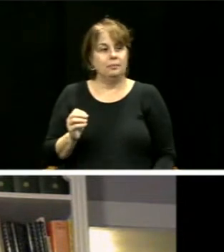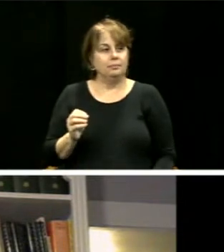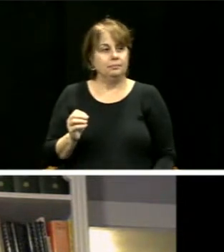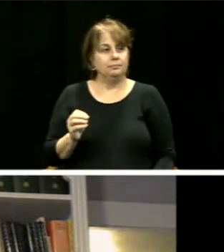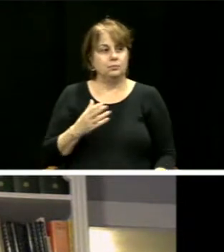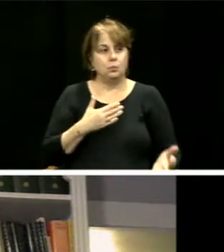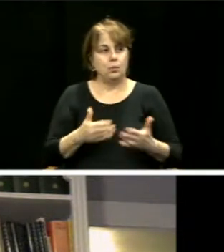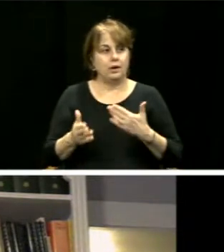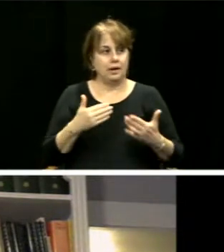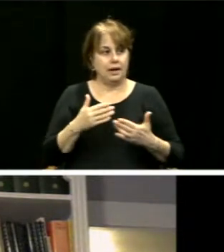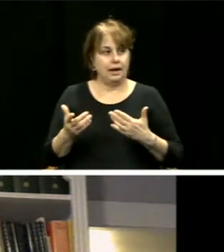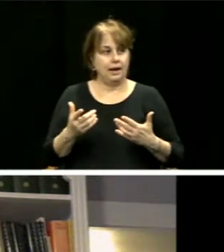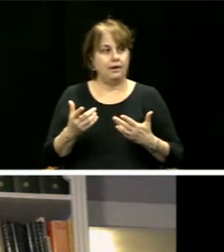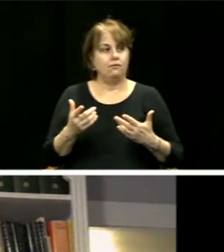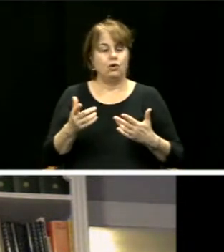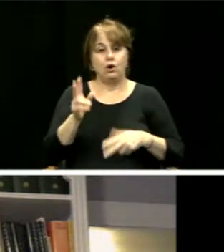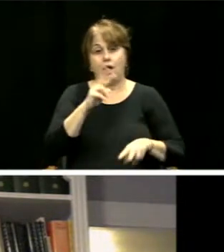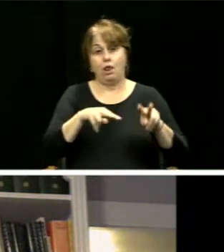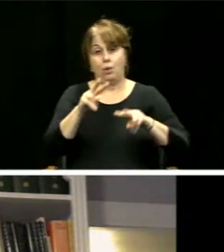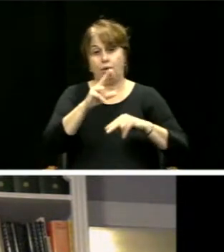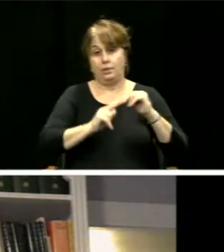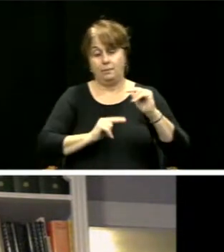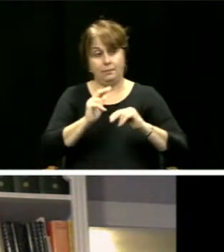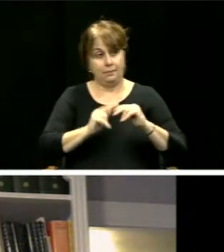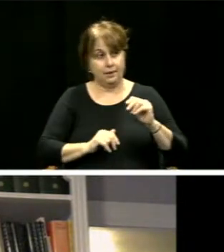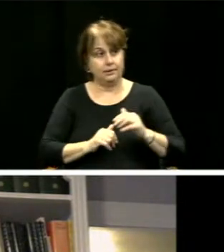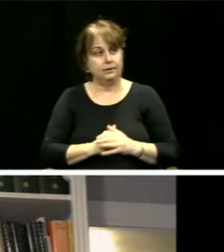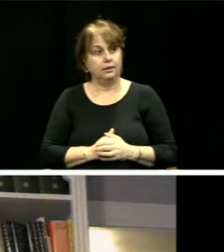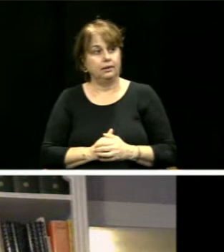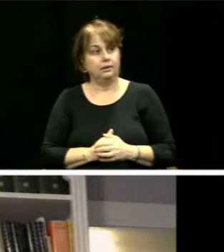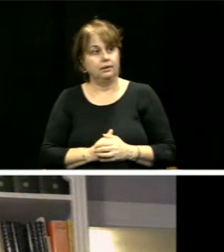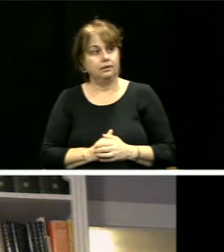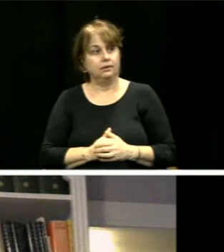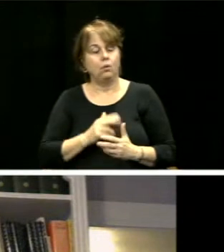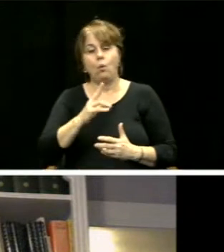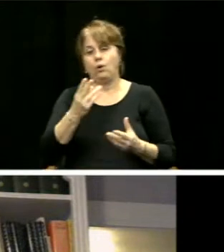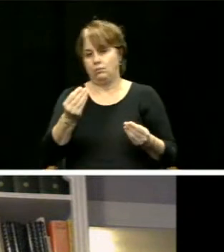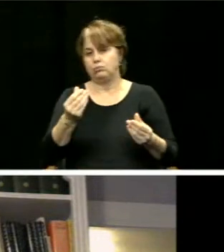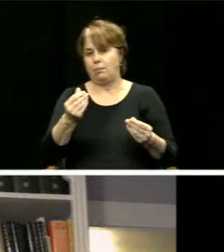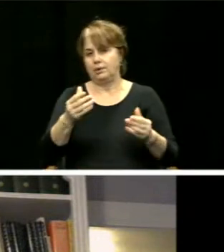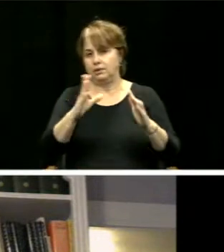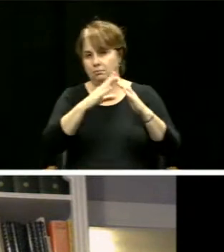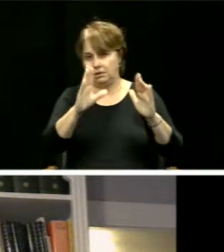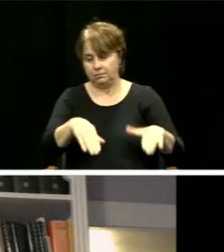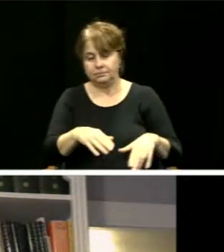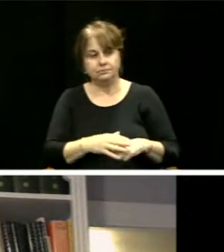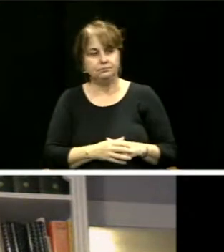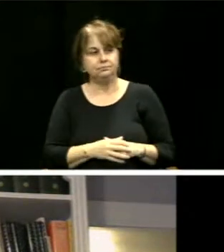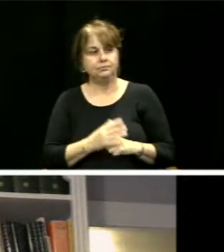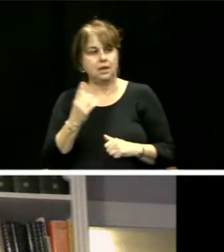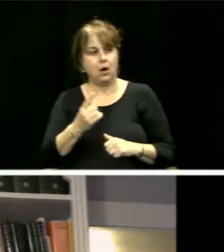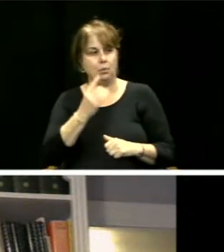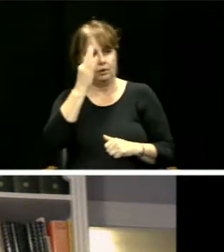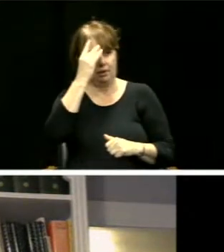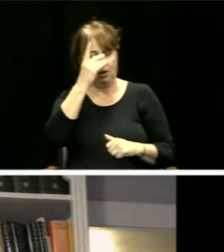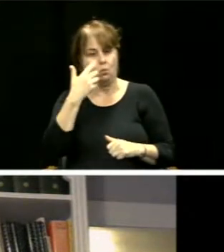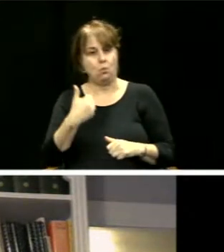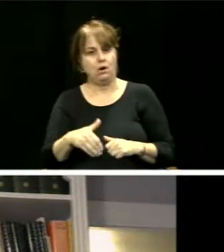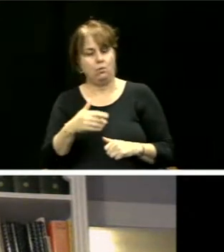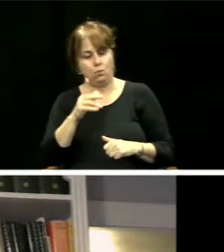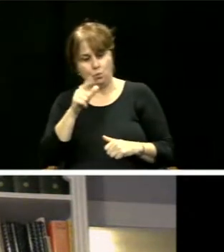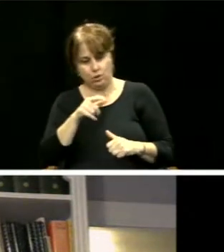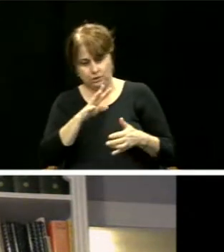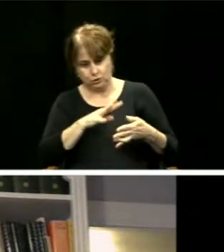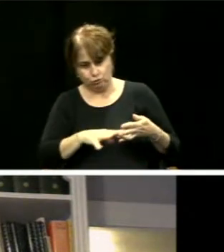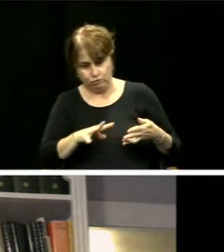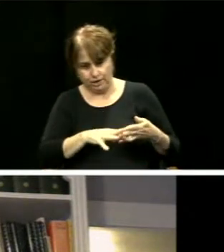whenever I look at a building, I always, or a single home, I always say, wow, what's the drainage? Where does